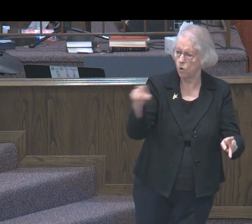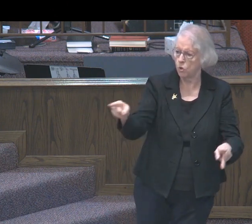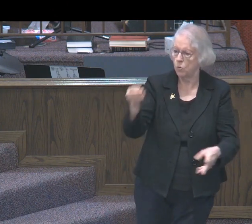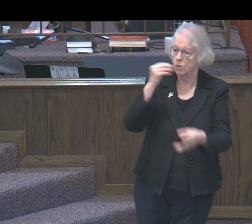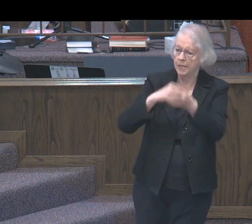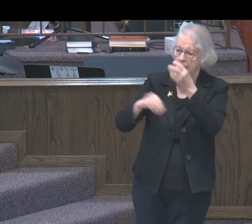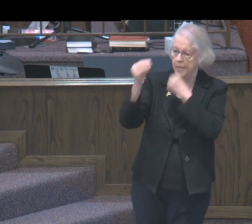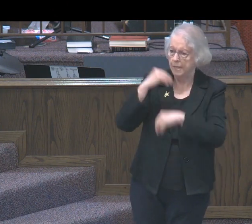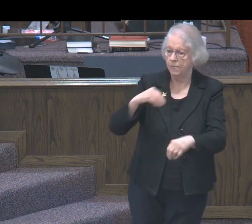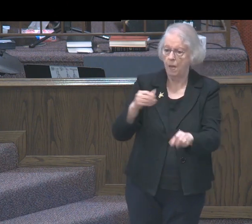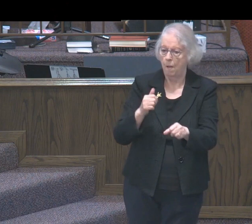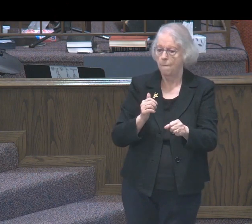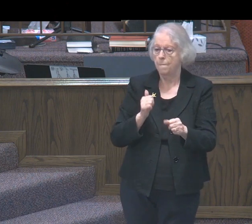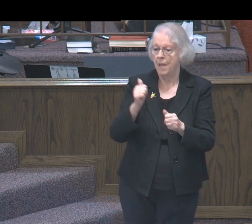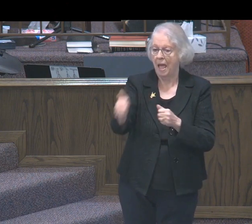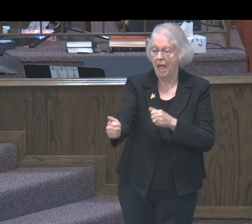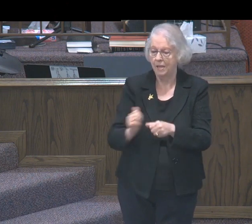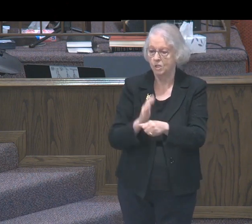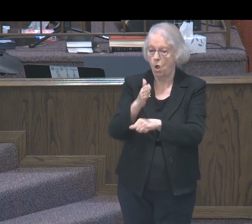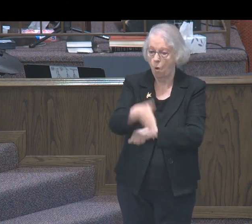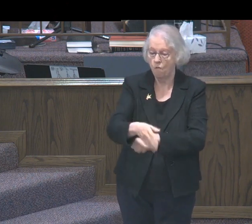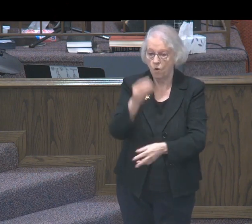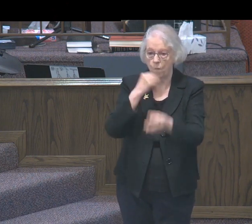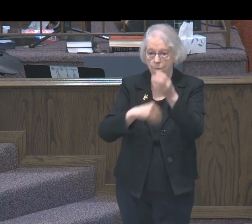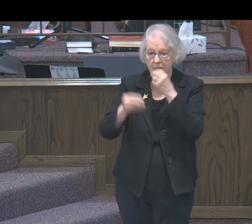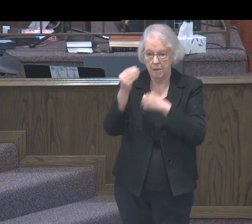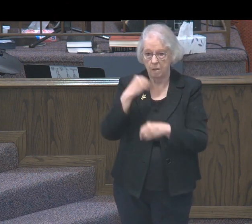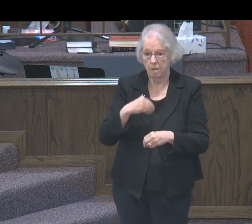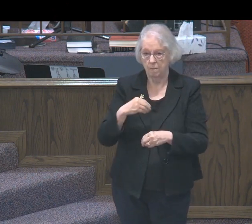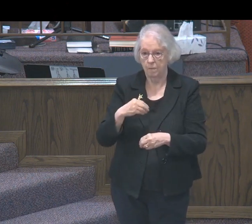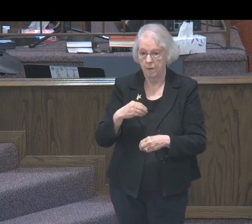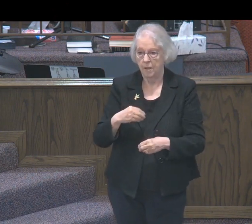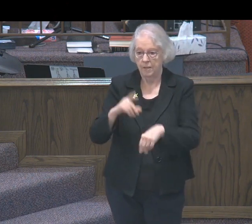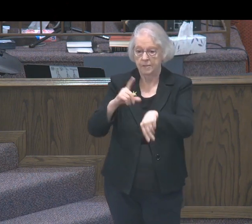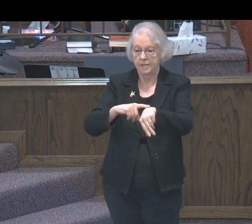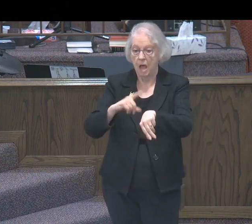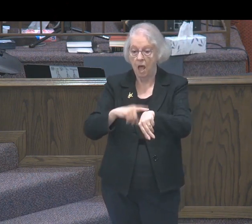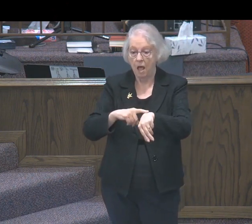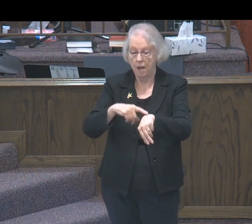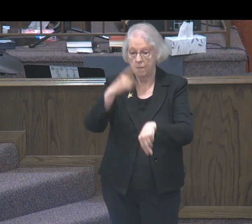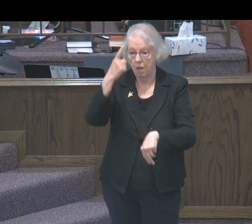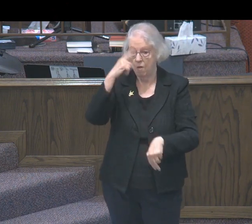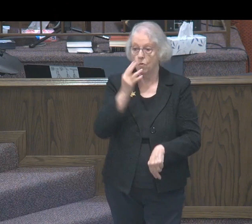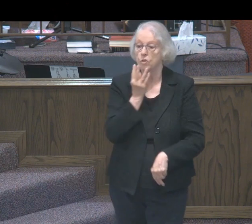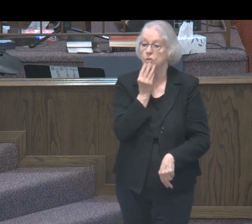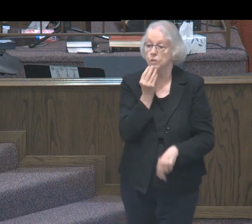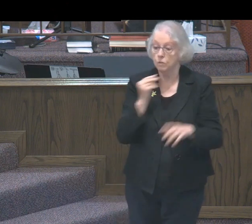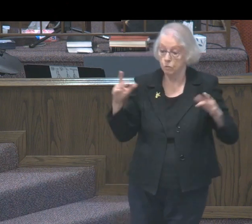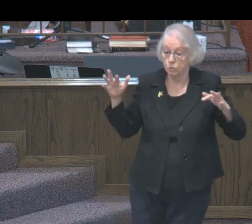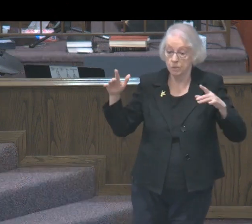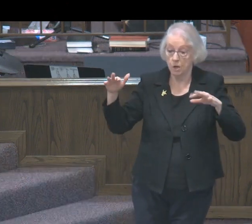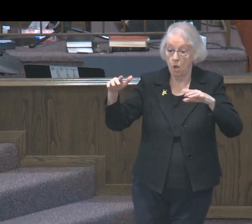Jesus had come to Jerusalem for one purpose. His time had now